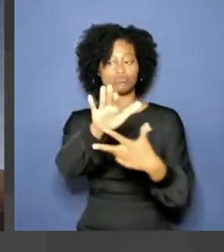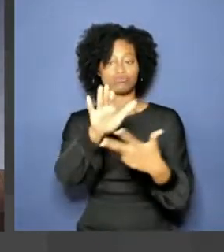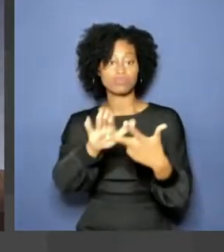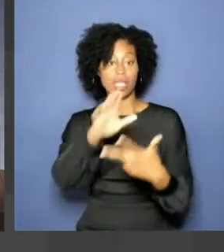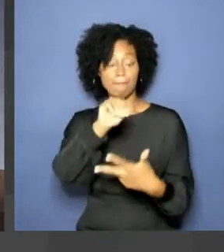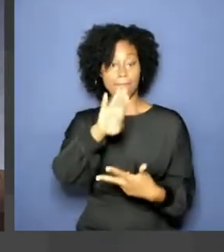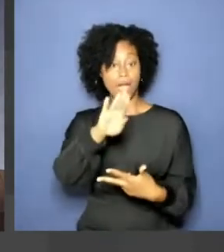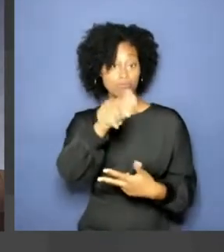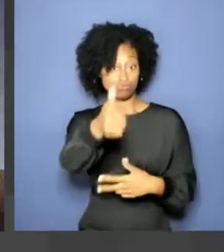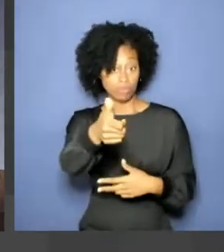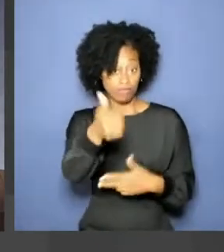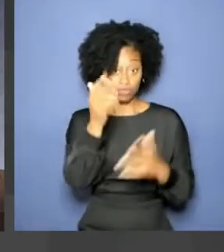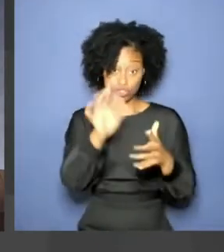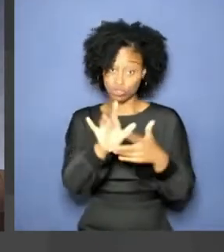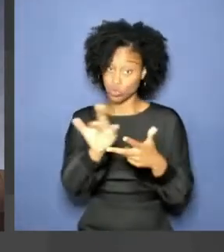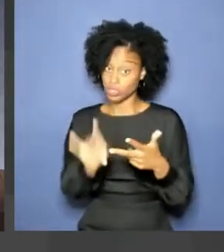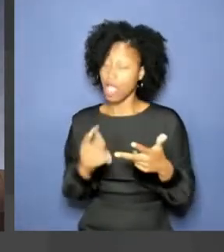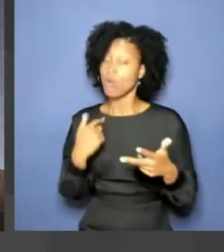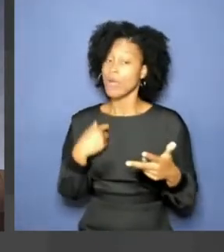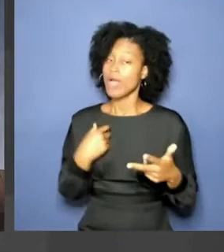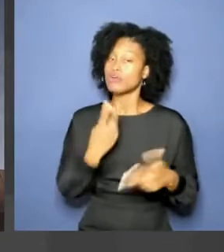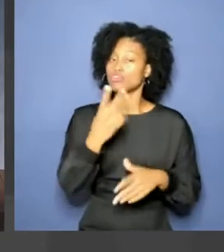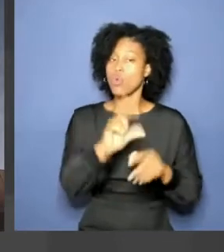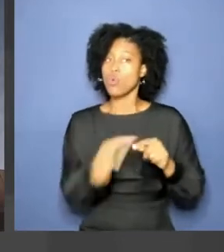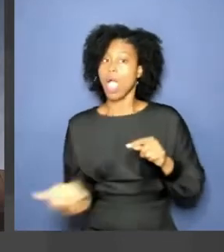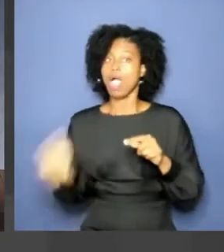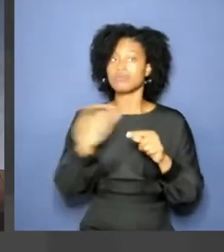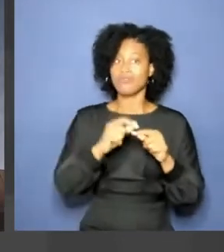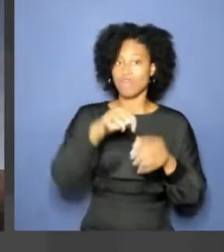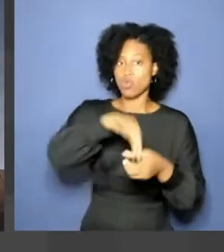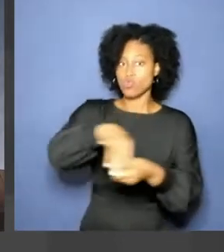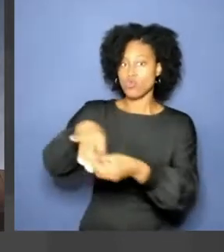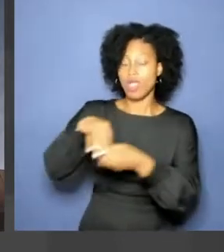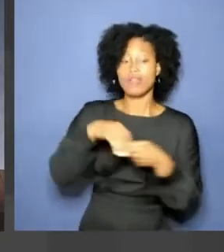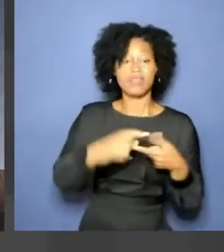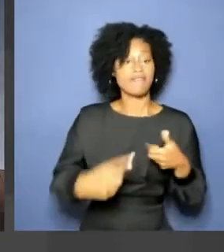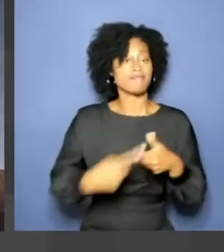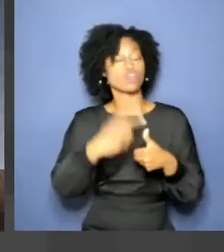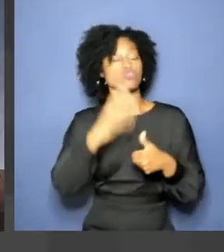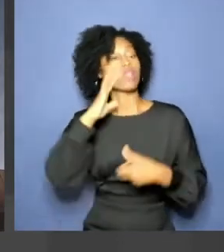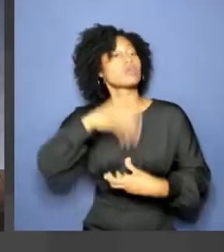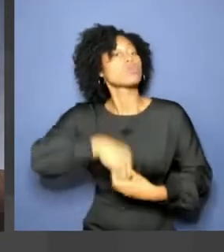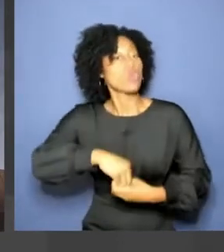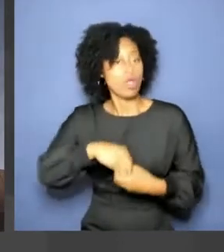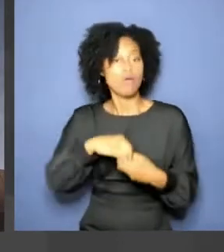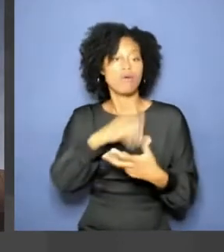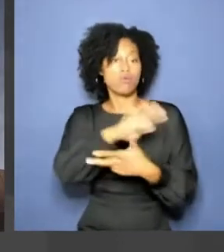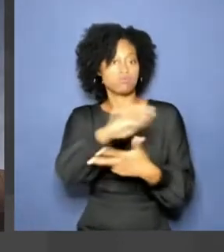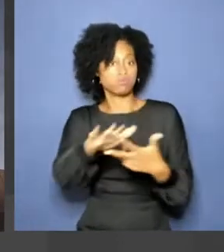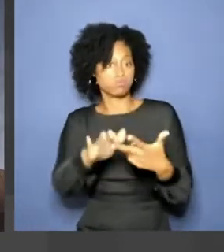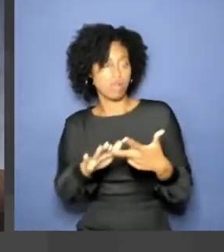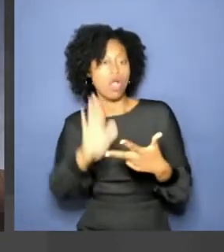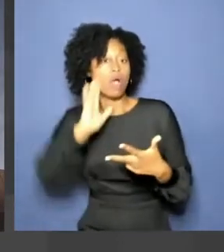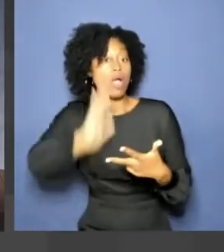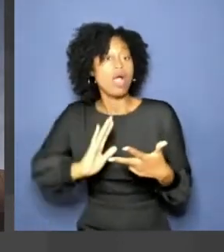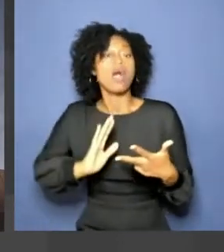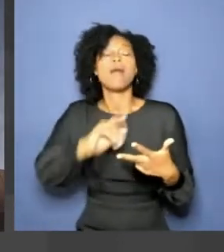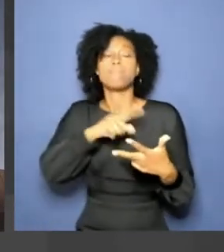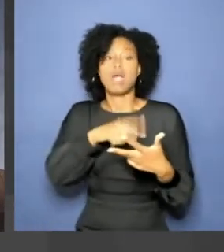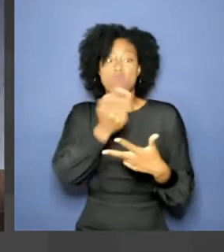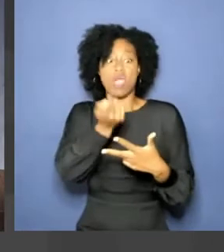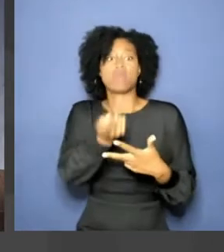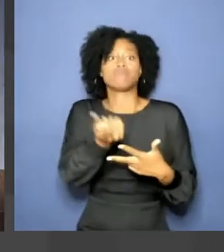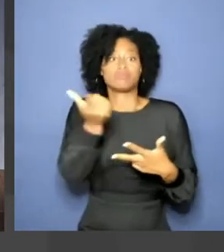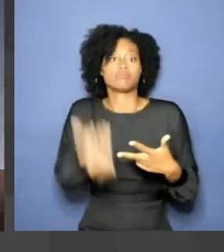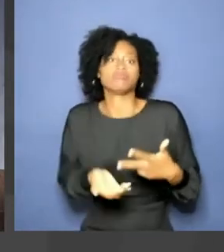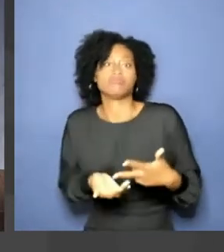and there will be 2 rounds of voting. The first round, of course, will include all 3 mobs, but one will get voted out. In